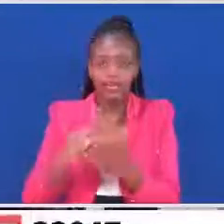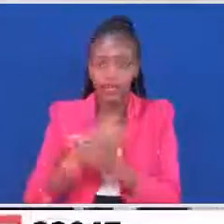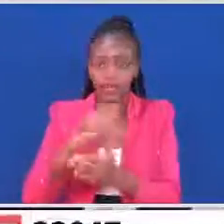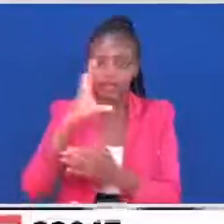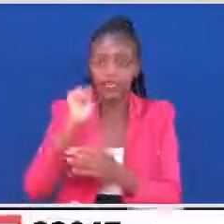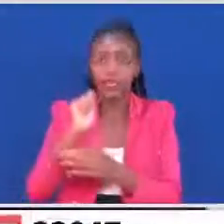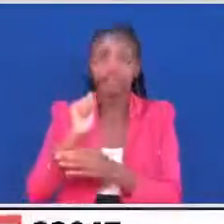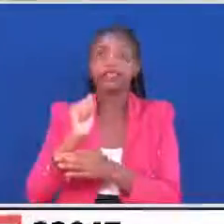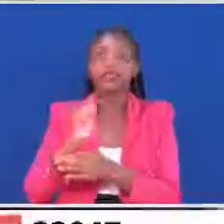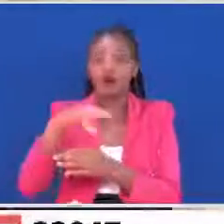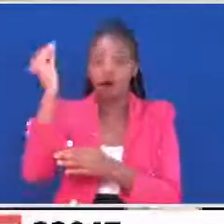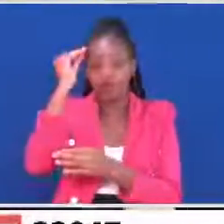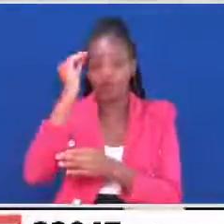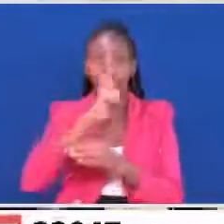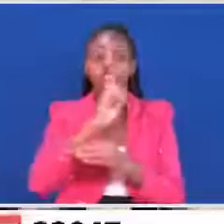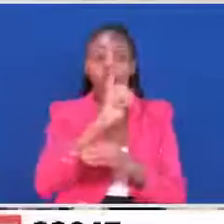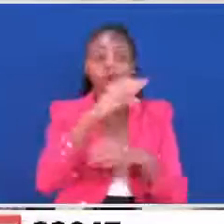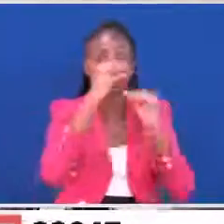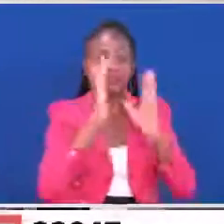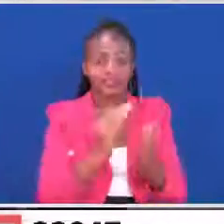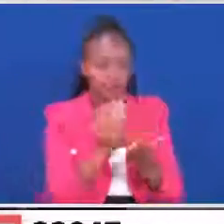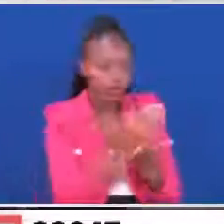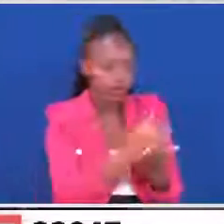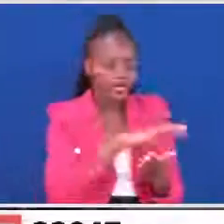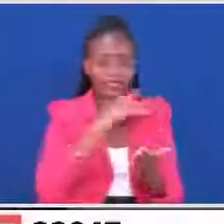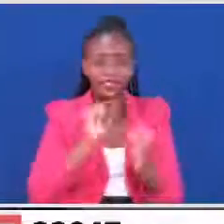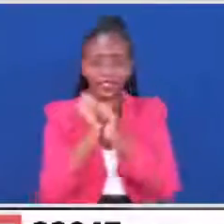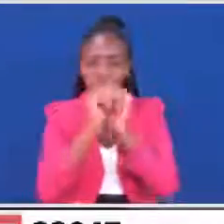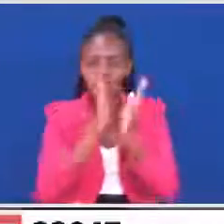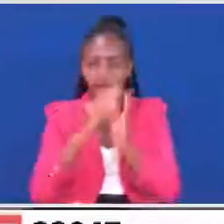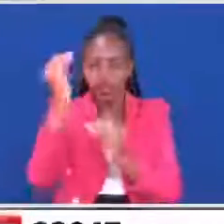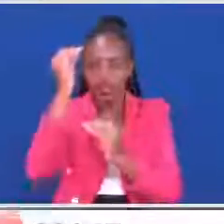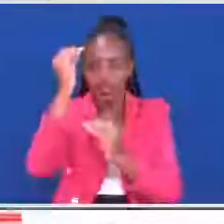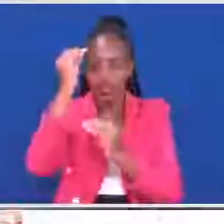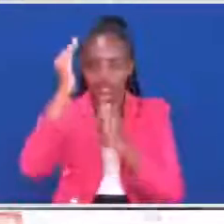is said to have ordered teachers to pick litter together with their pupils.